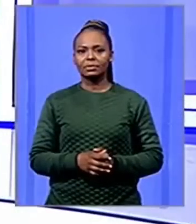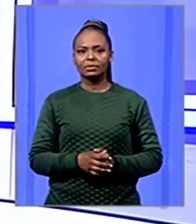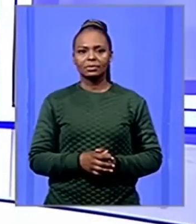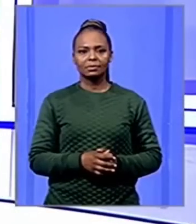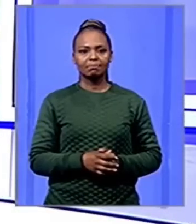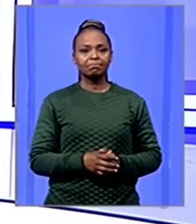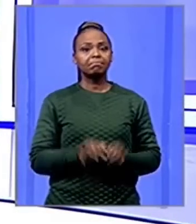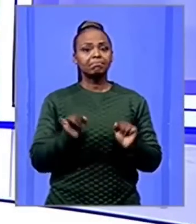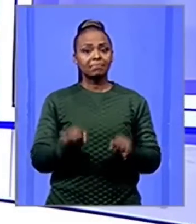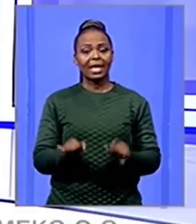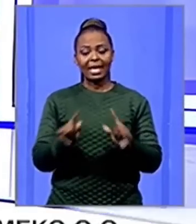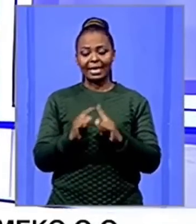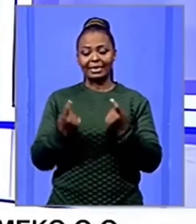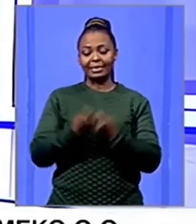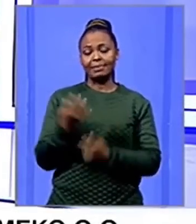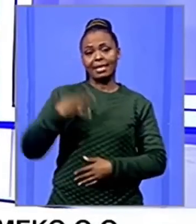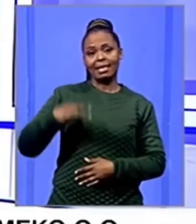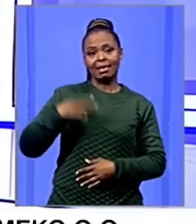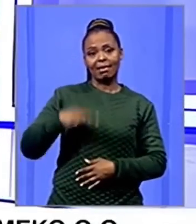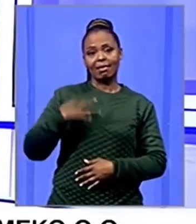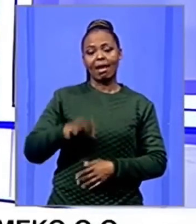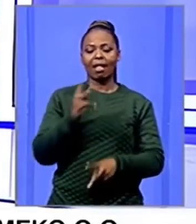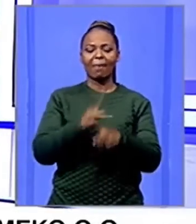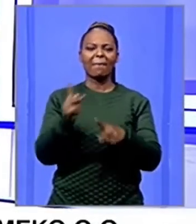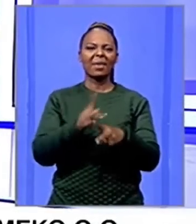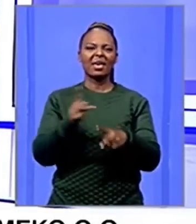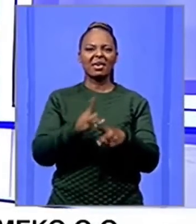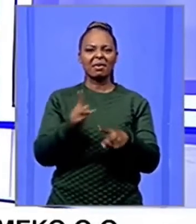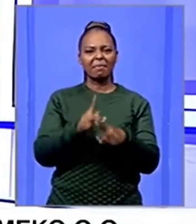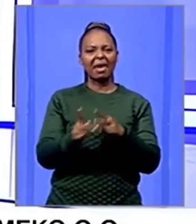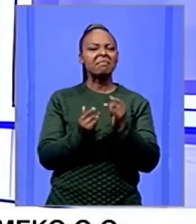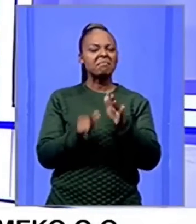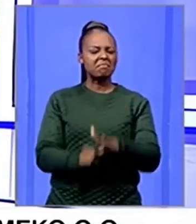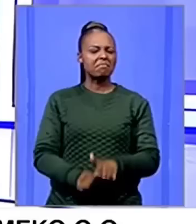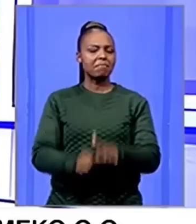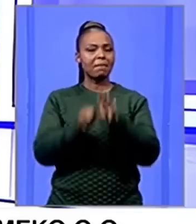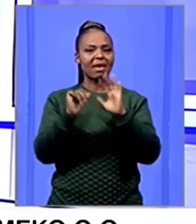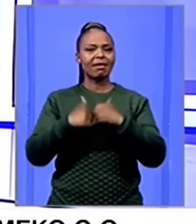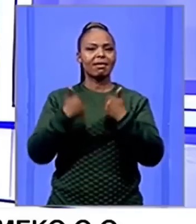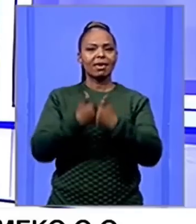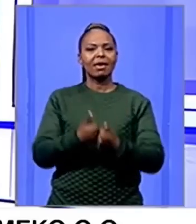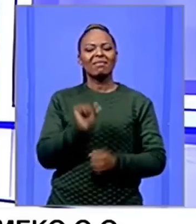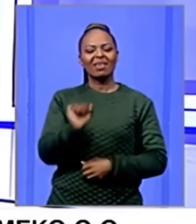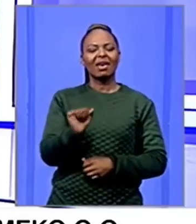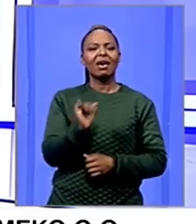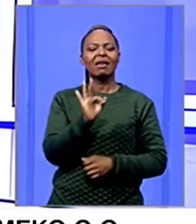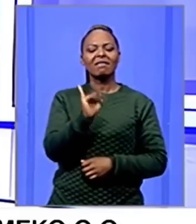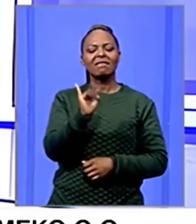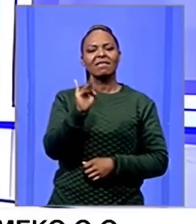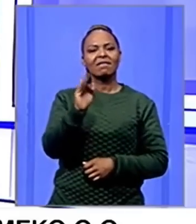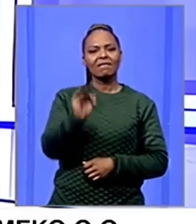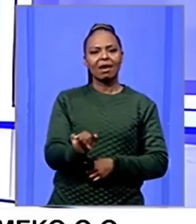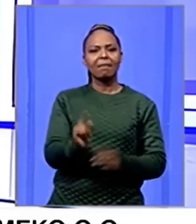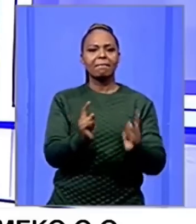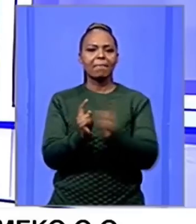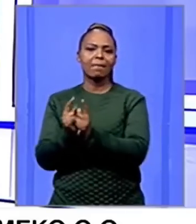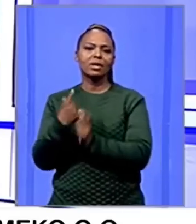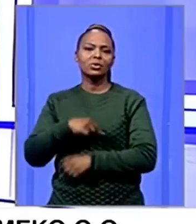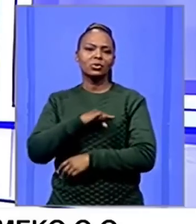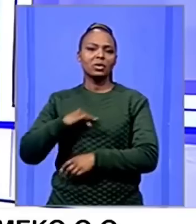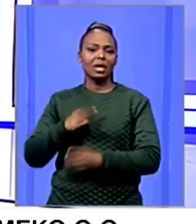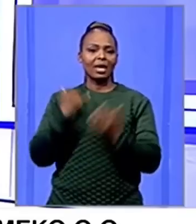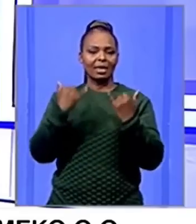Mo metshamekong Banyana ba ipaakanyetsa motshameko popota wa FIFA fa ba tla be ba nkgisana magwafa le Sweden ya maemo a kwa